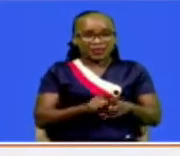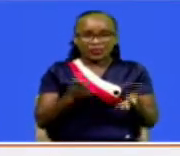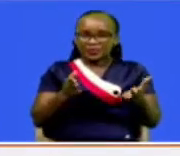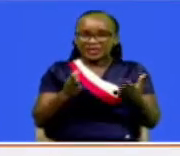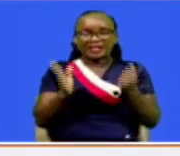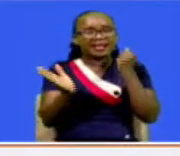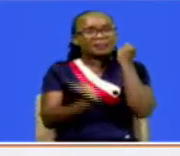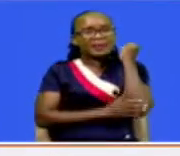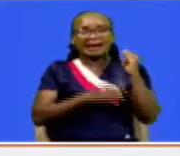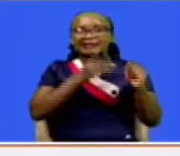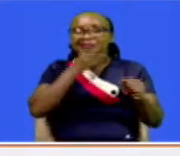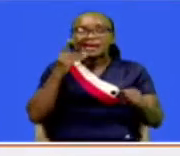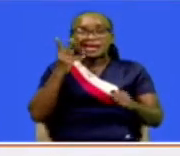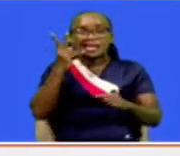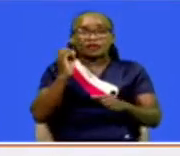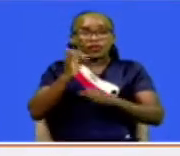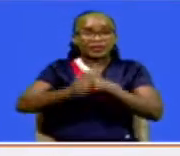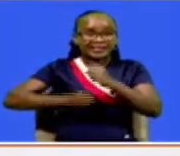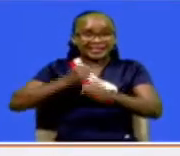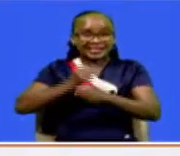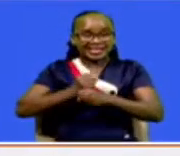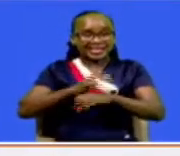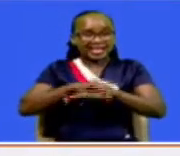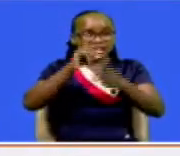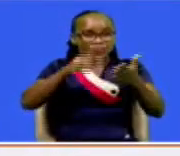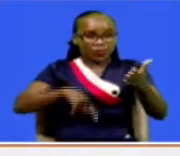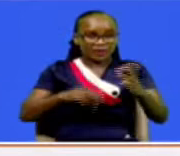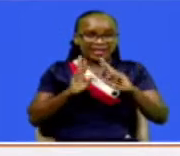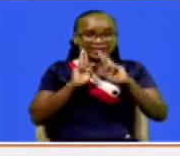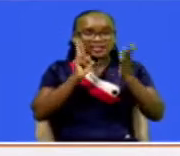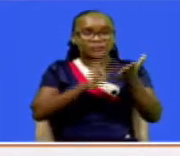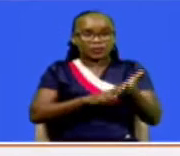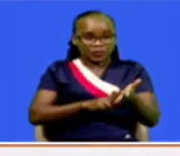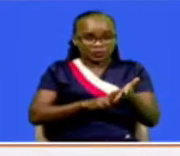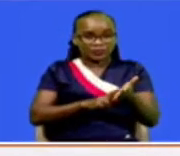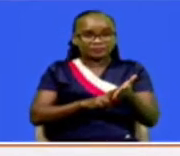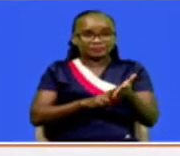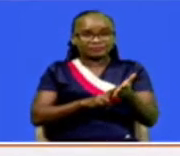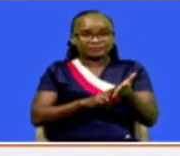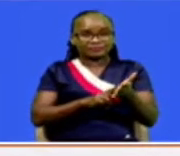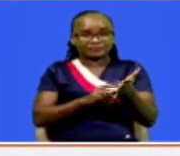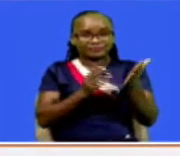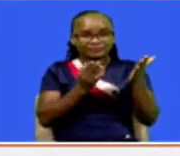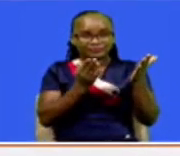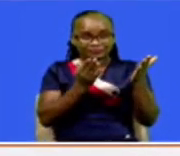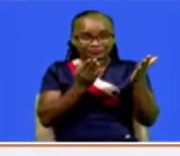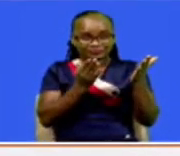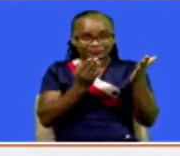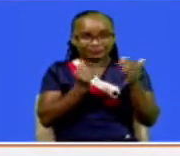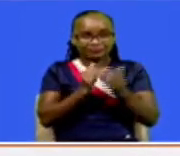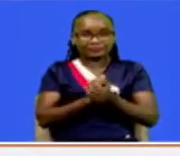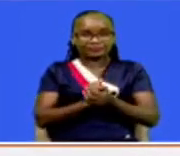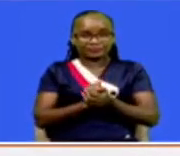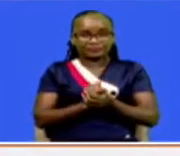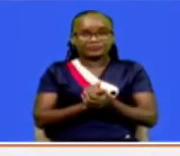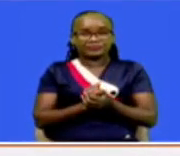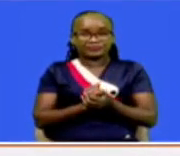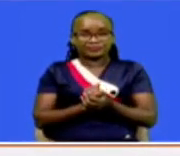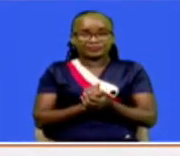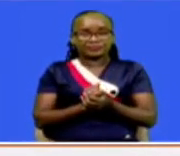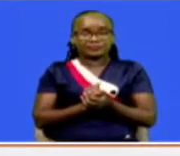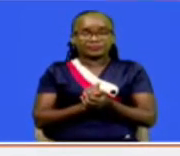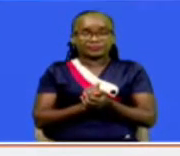worst drought in 40 years and filed this report that is dubbed the Parched North. Here's a sneak